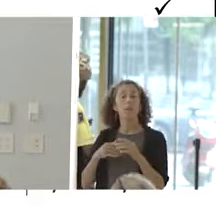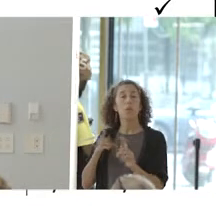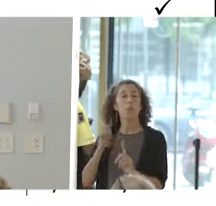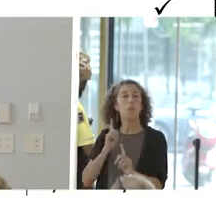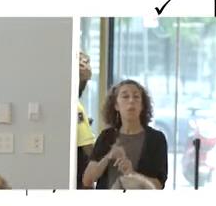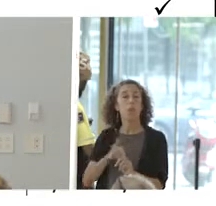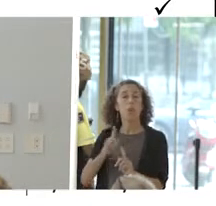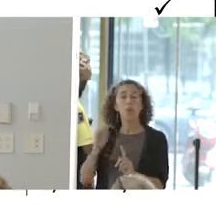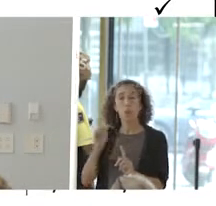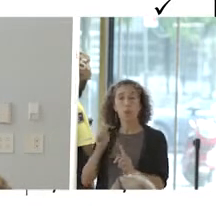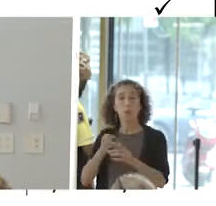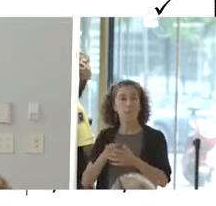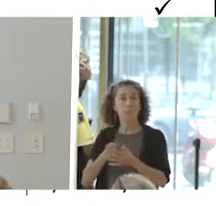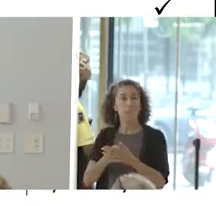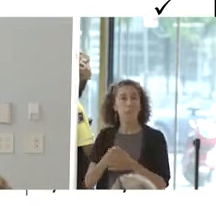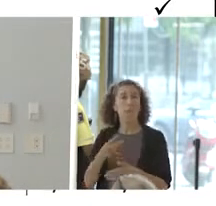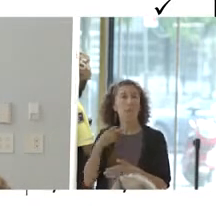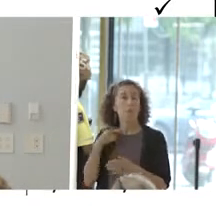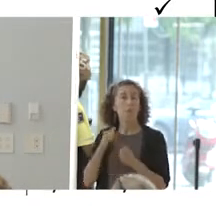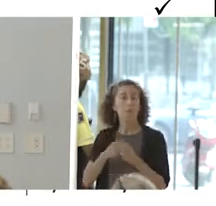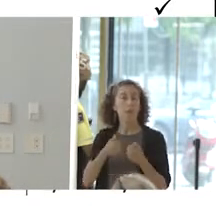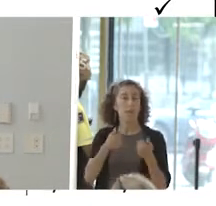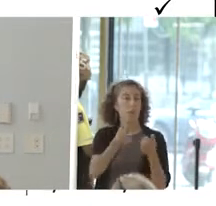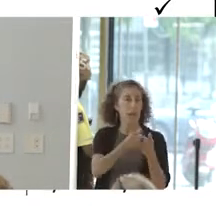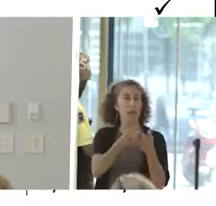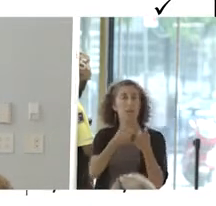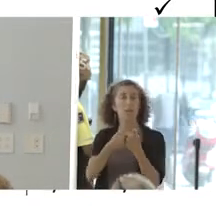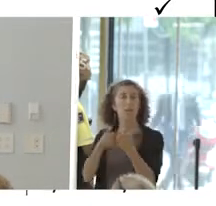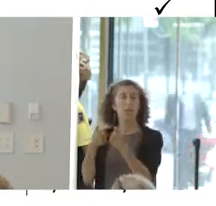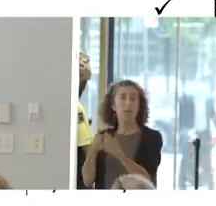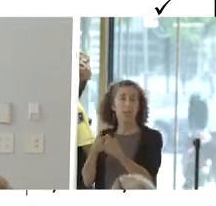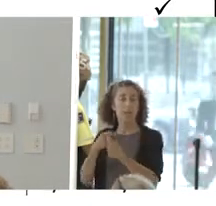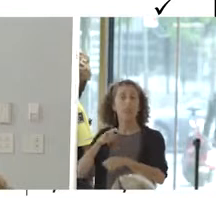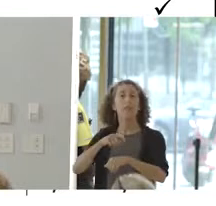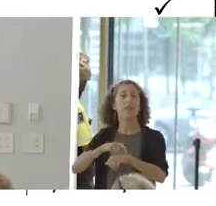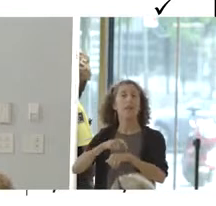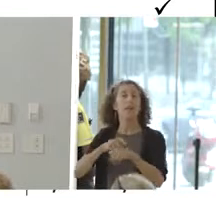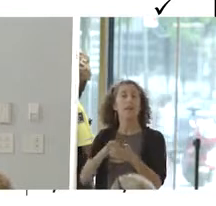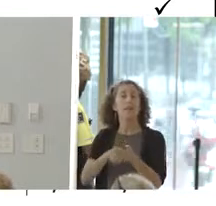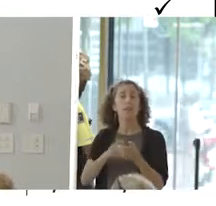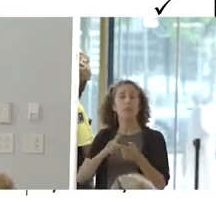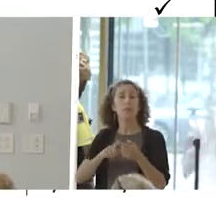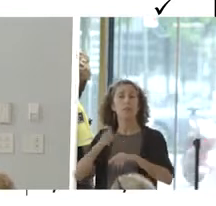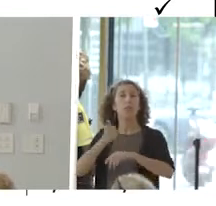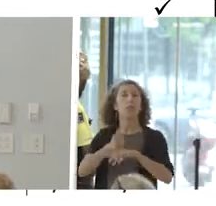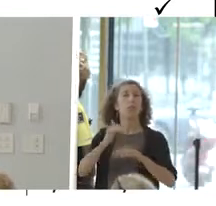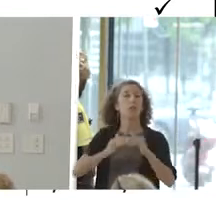otherwise work through some challenging aspects when it comes to the time to construct. So it eliminates that